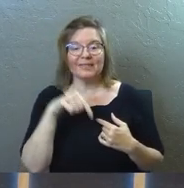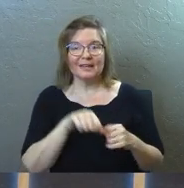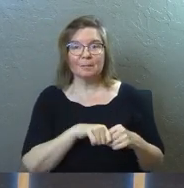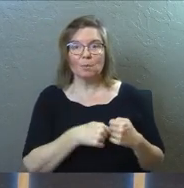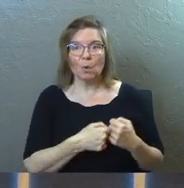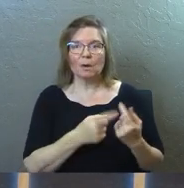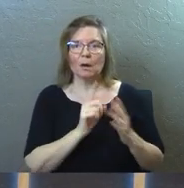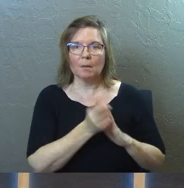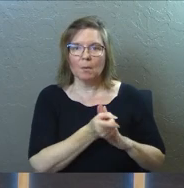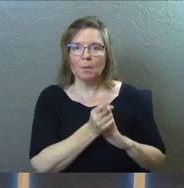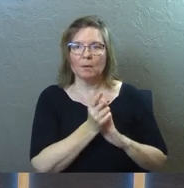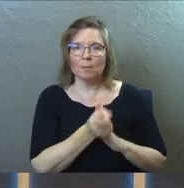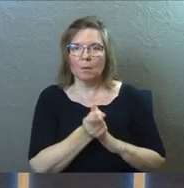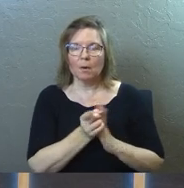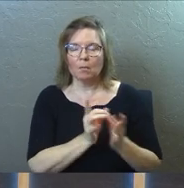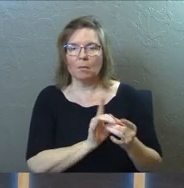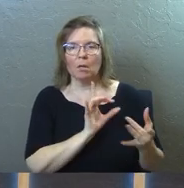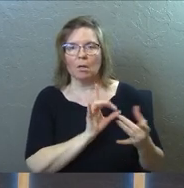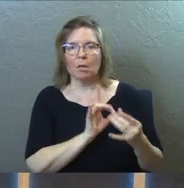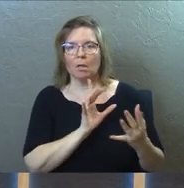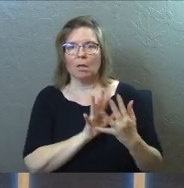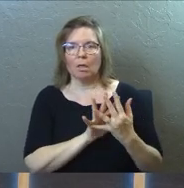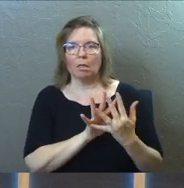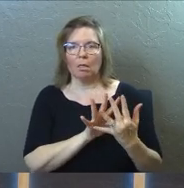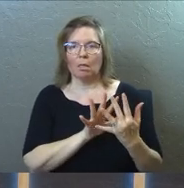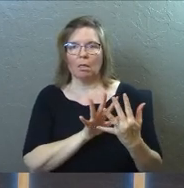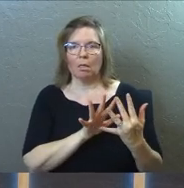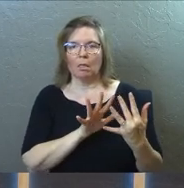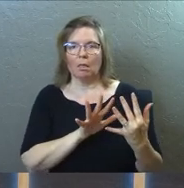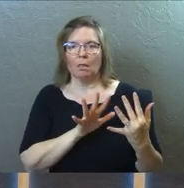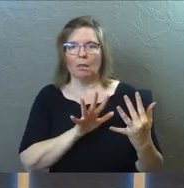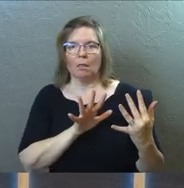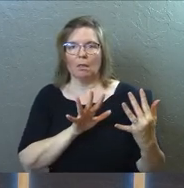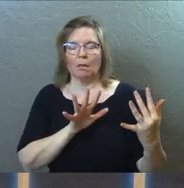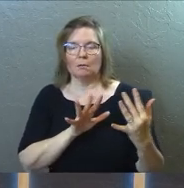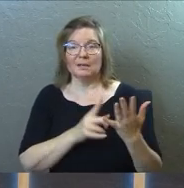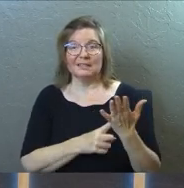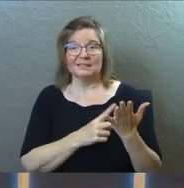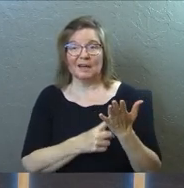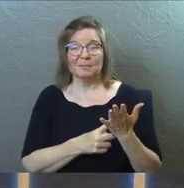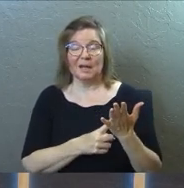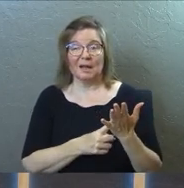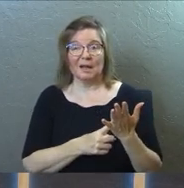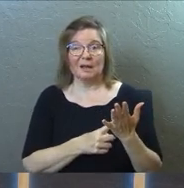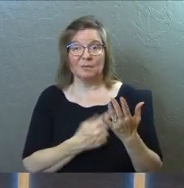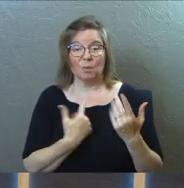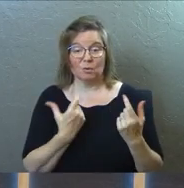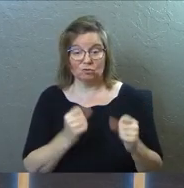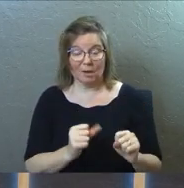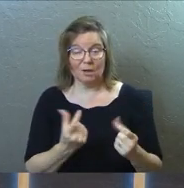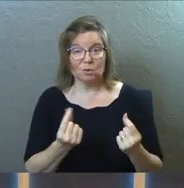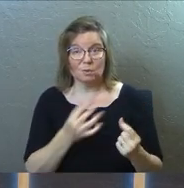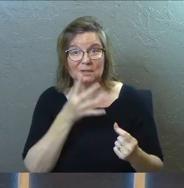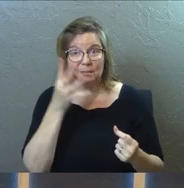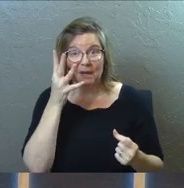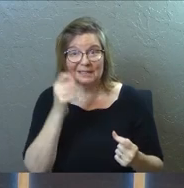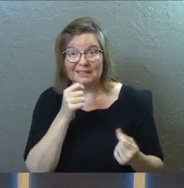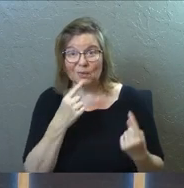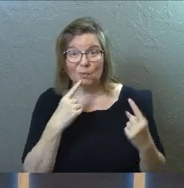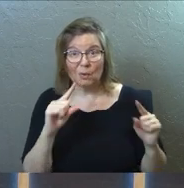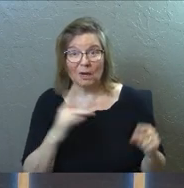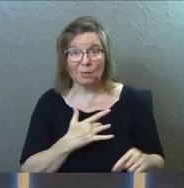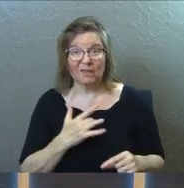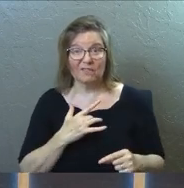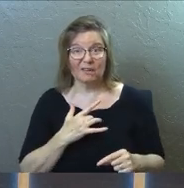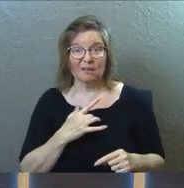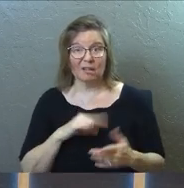moments. It has to do with the fact that sometimes our strategies haven't worked, and we feel condemned about it. What kind of parent should we